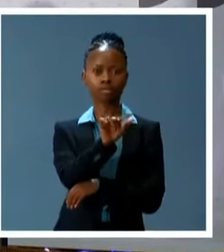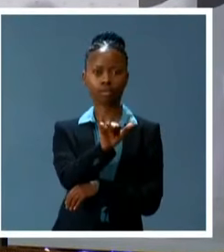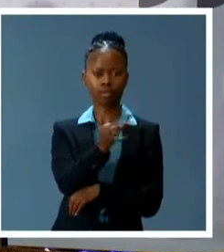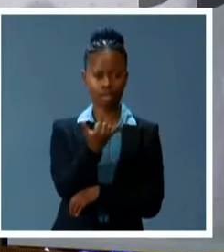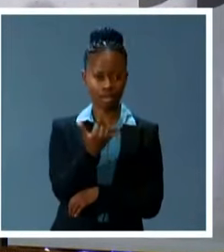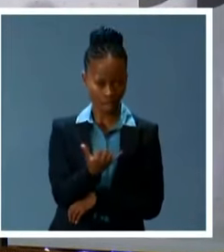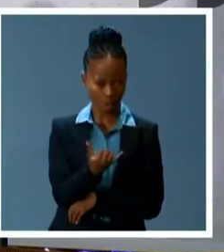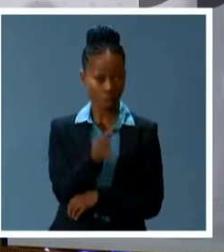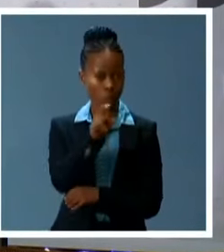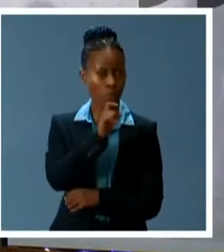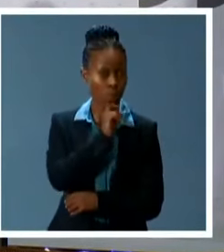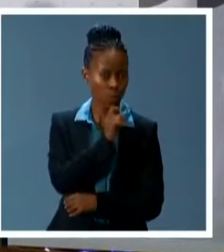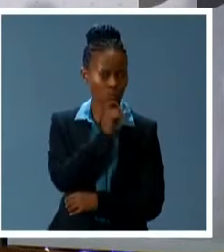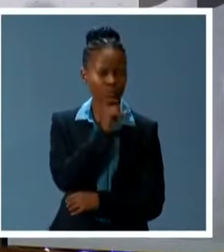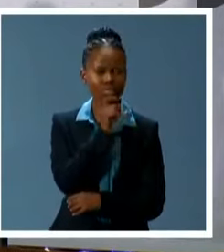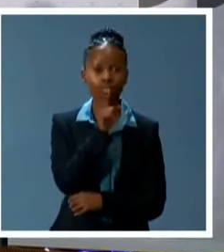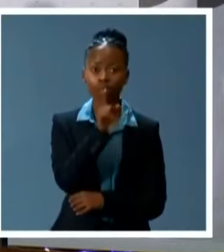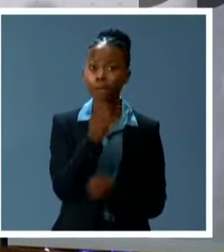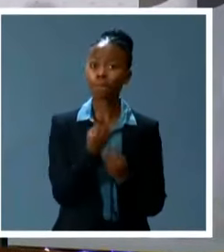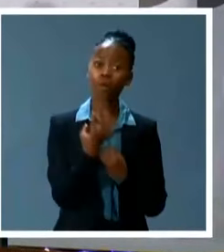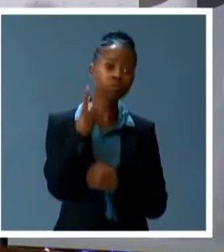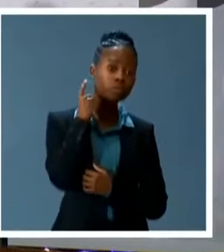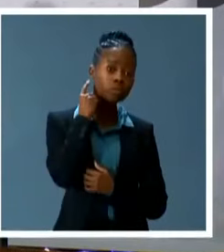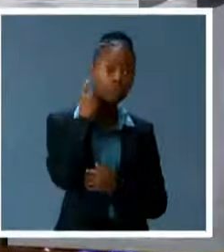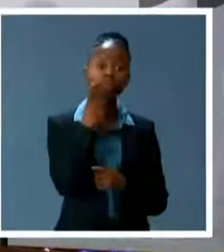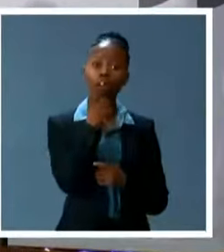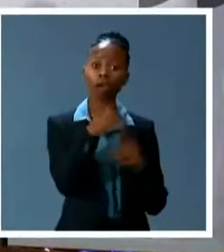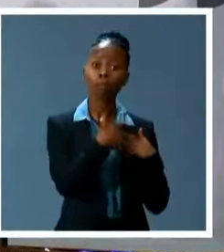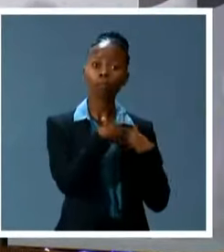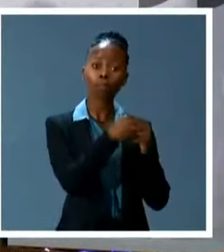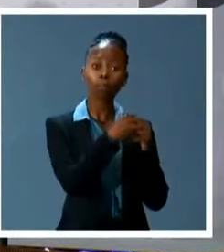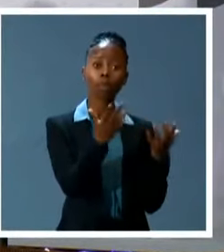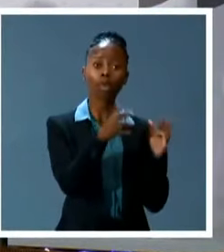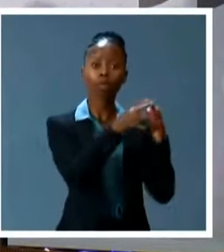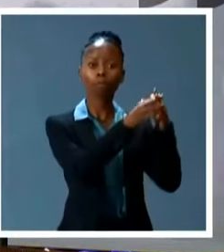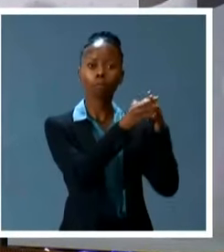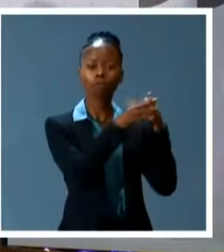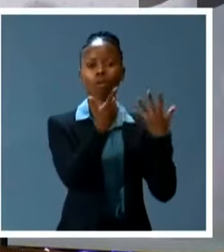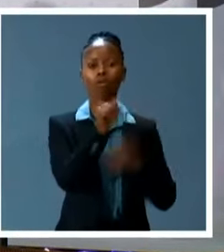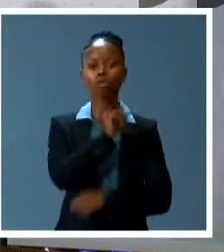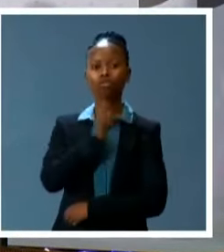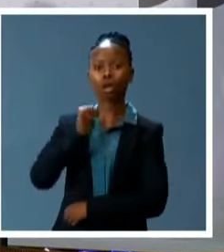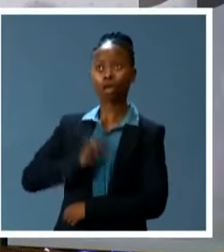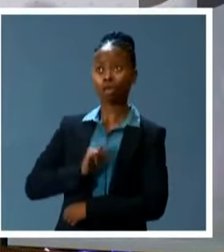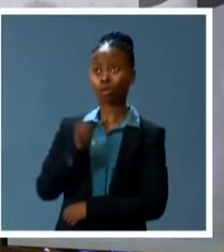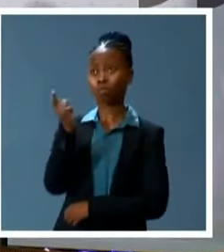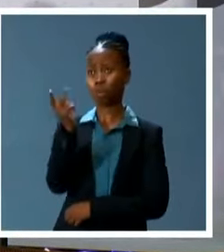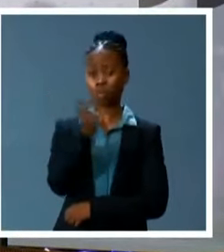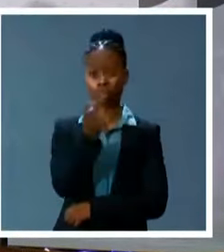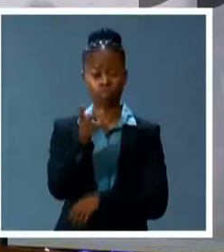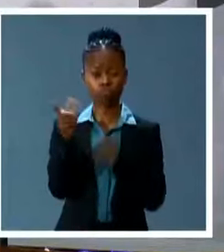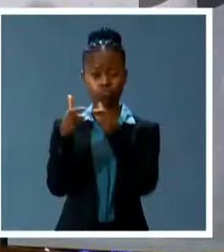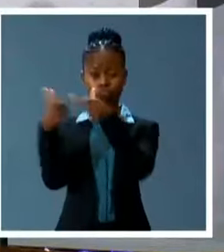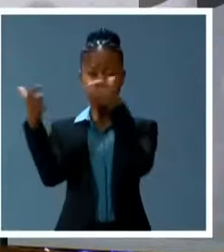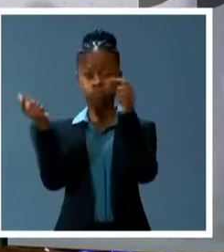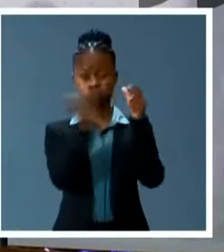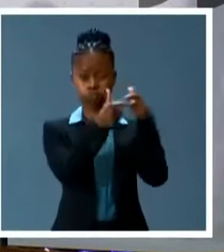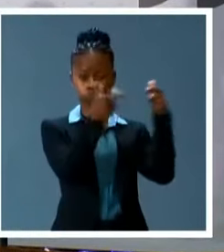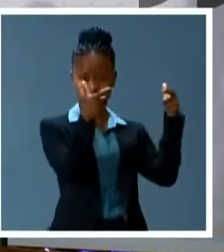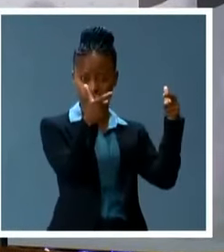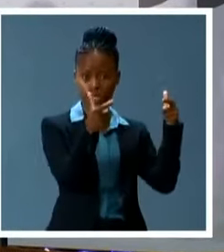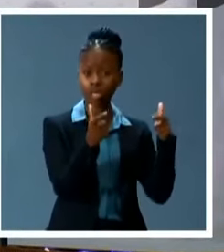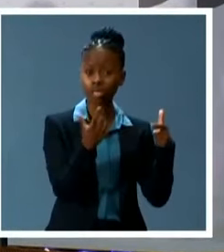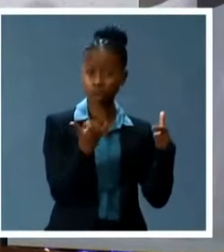realm, are located either in the US or in China, the two major superpowers. Is it possible then to build a